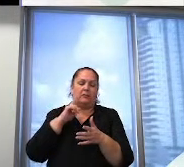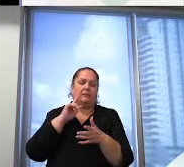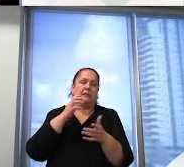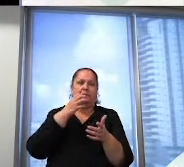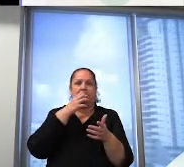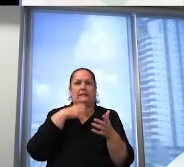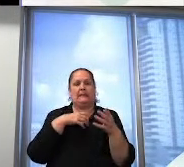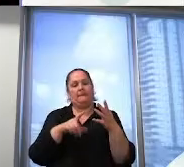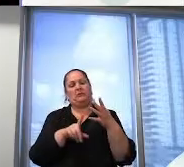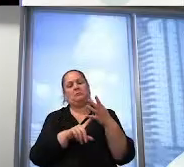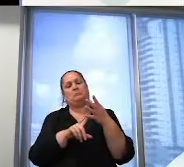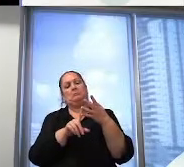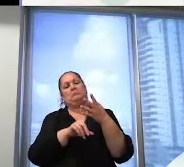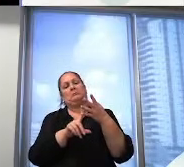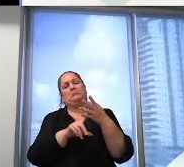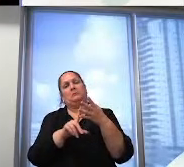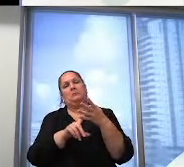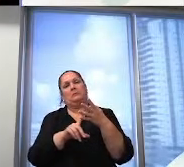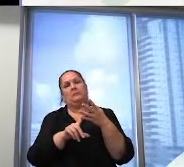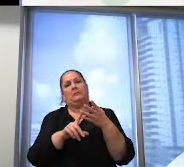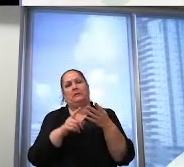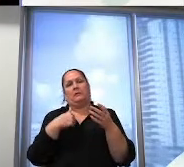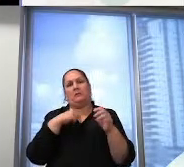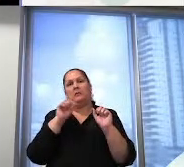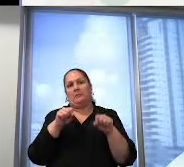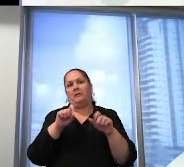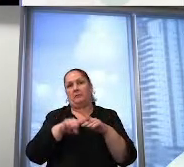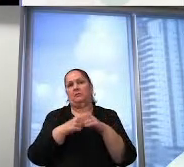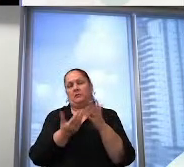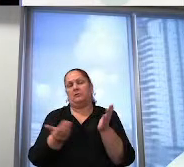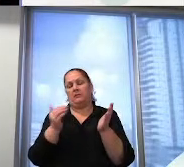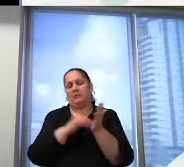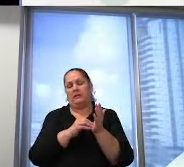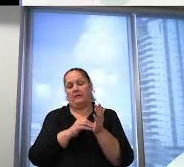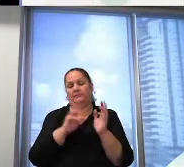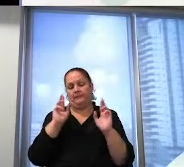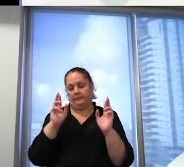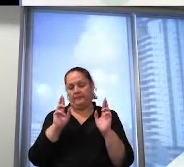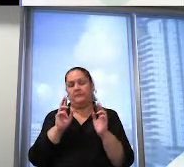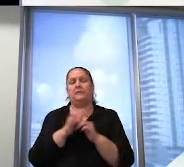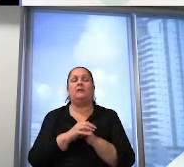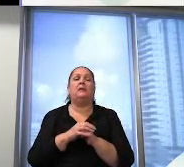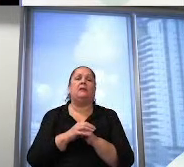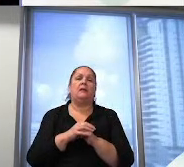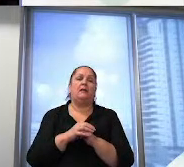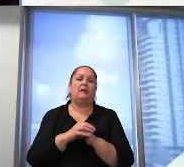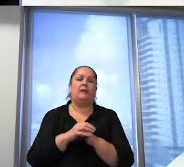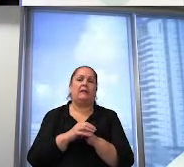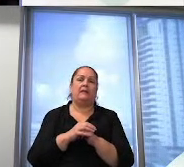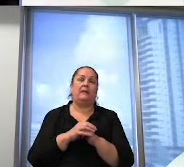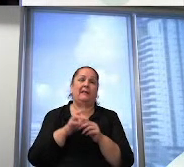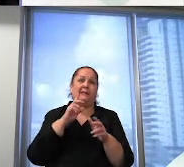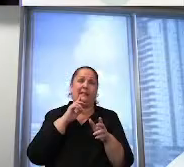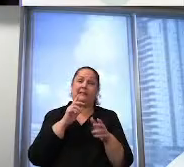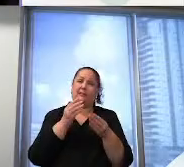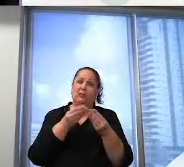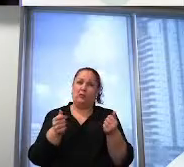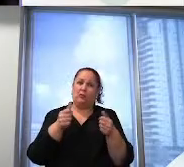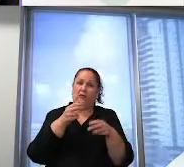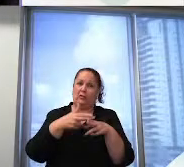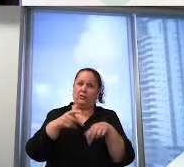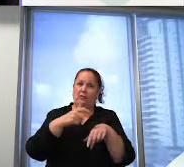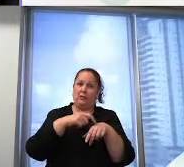we believe by end of December, we'll be at the position to be able to start that work again. Now, that is a